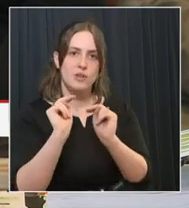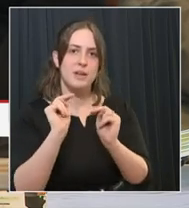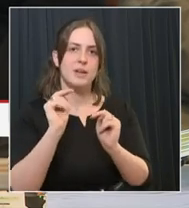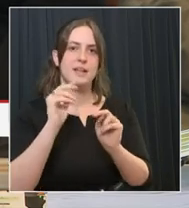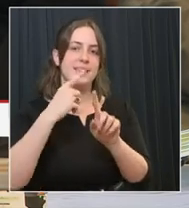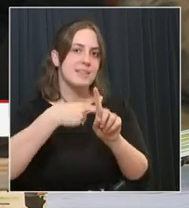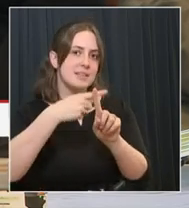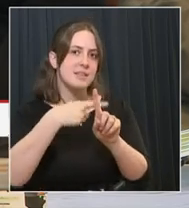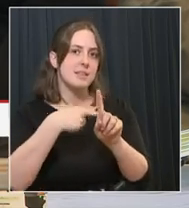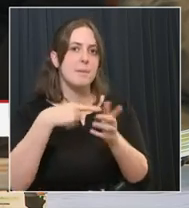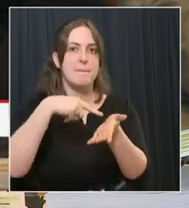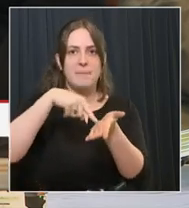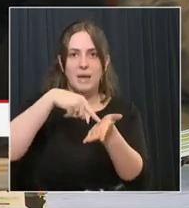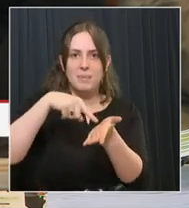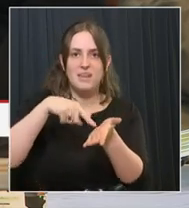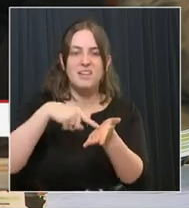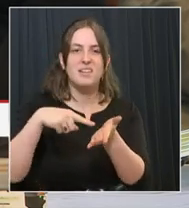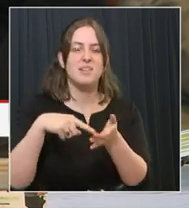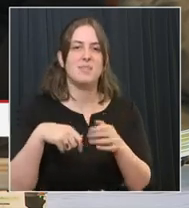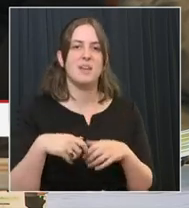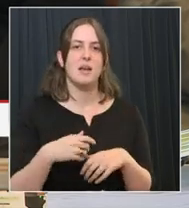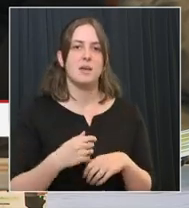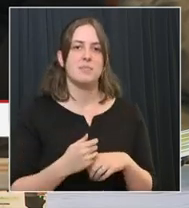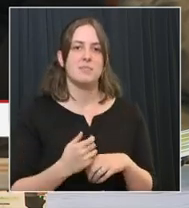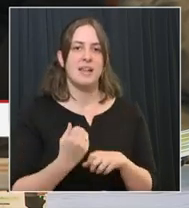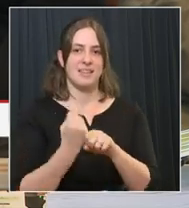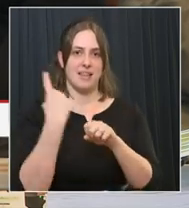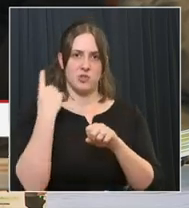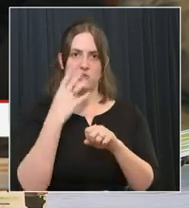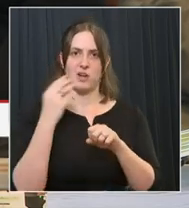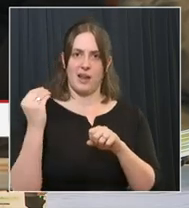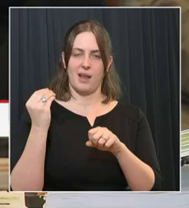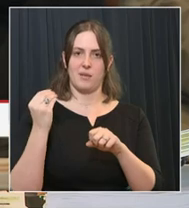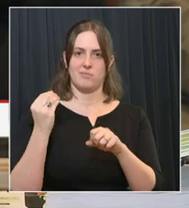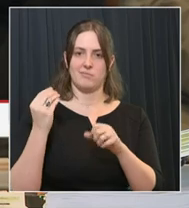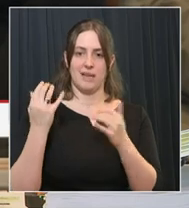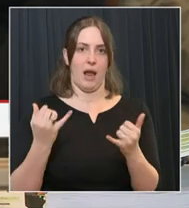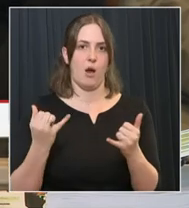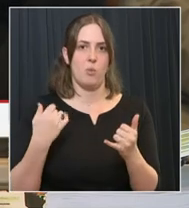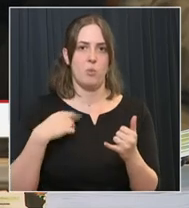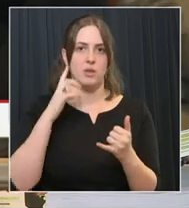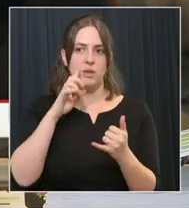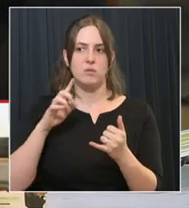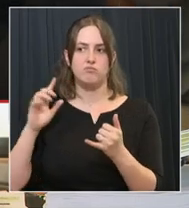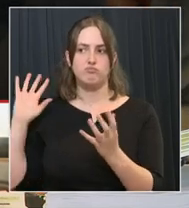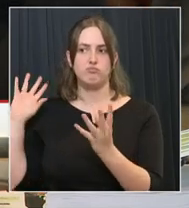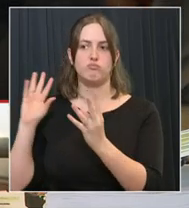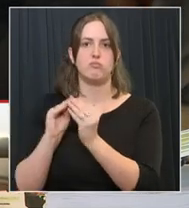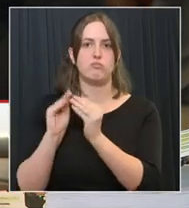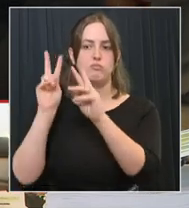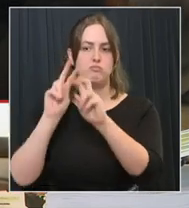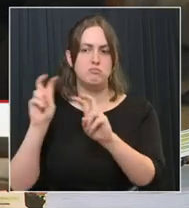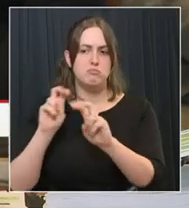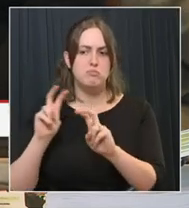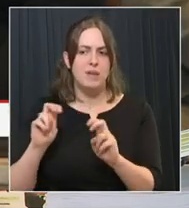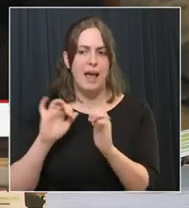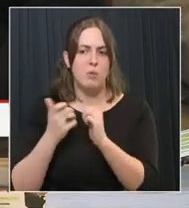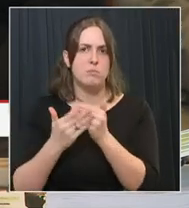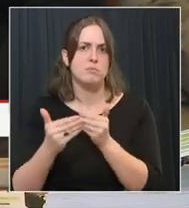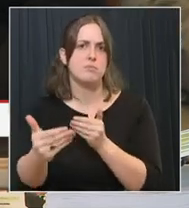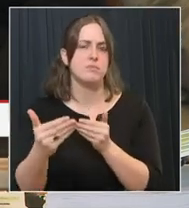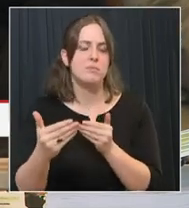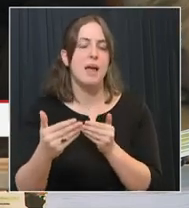course of this year and probably the previous year as well. But the number that we refer to in this slide is over